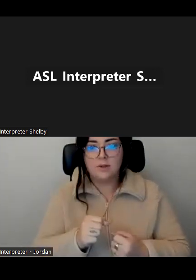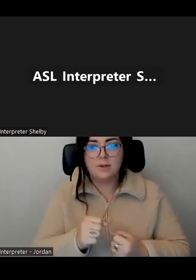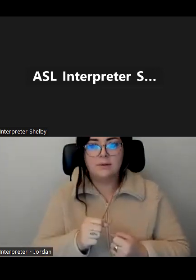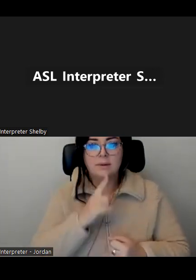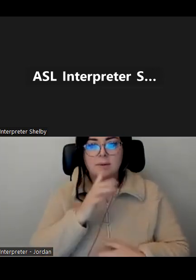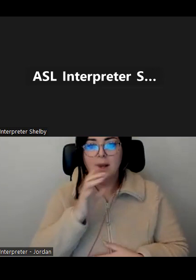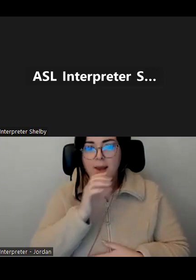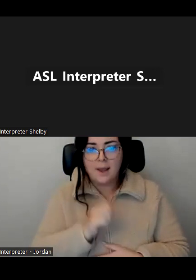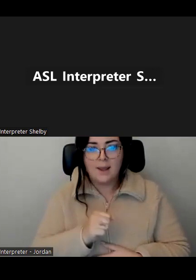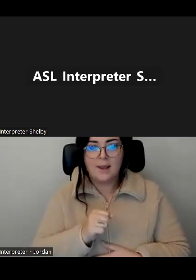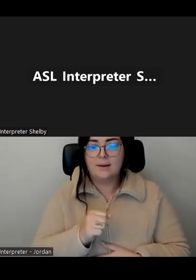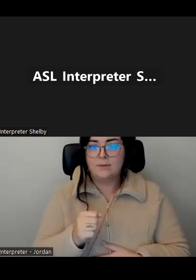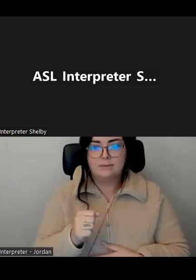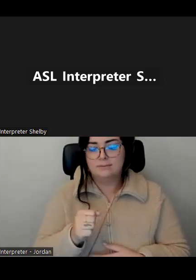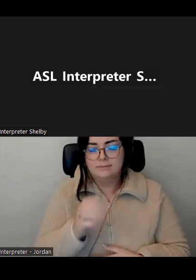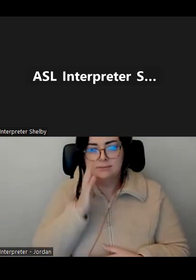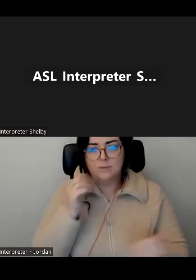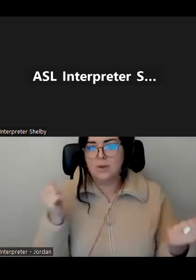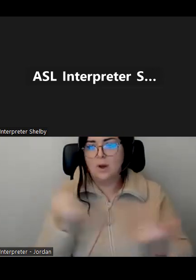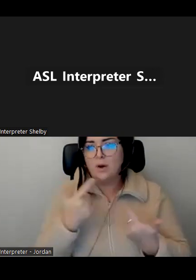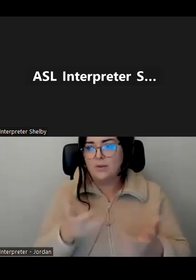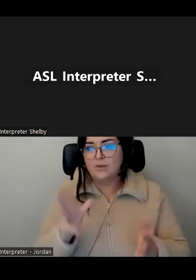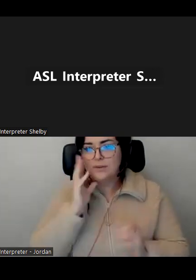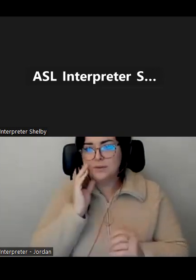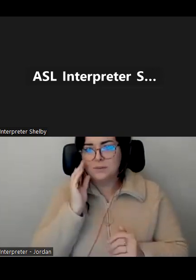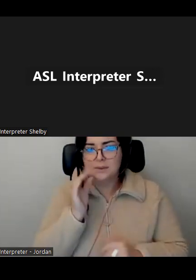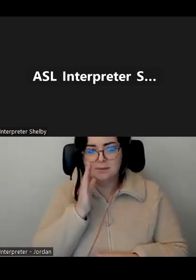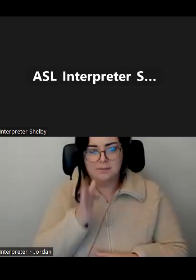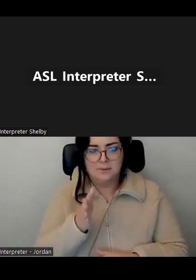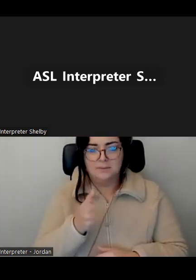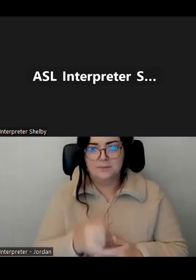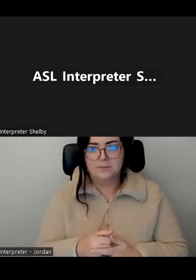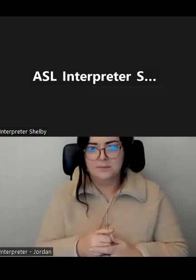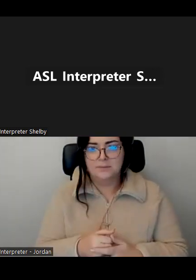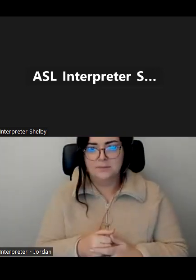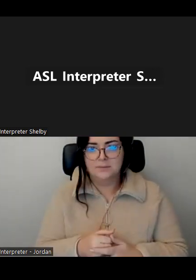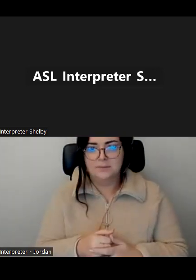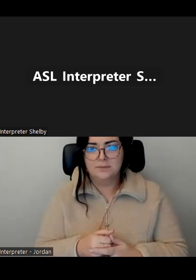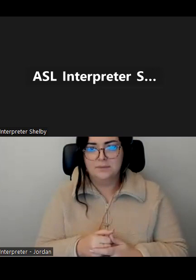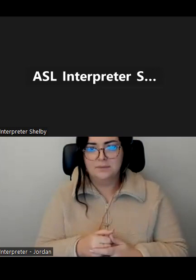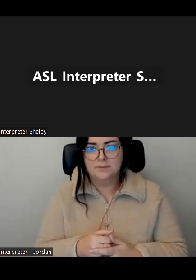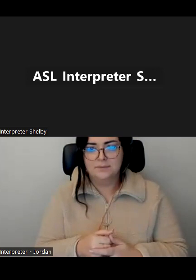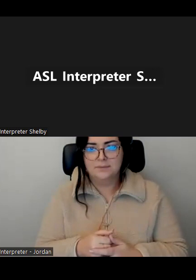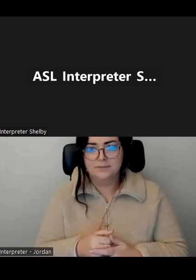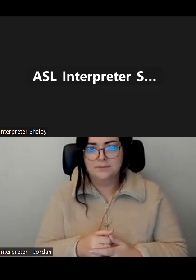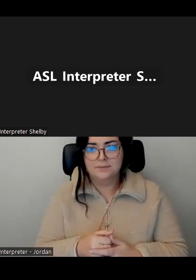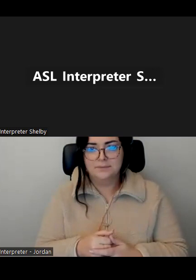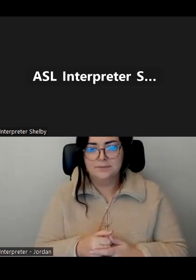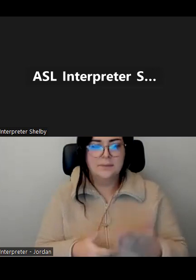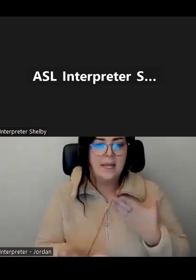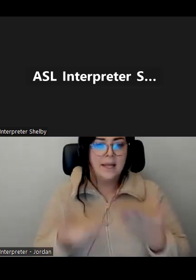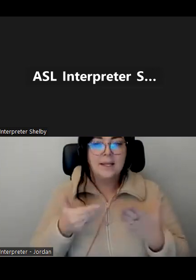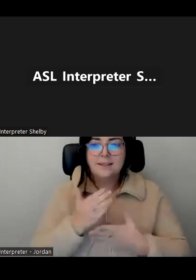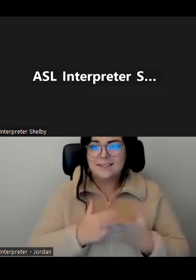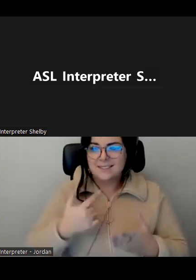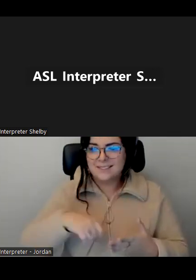it's something that we're all going through. And, a lot of us, maybe we worry about that. There's certainly positive aspects,